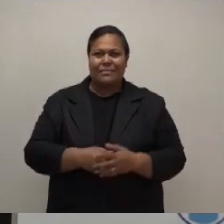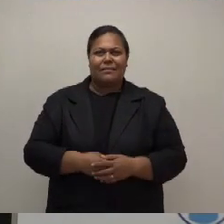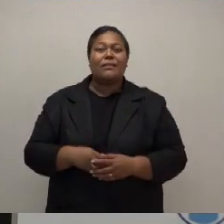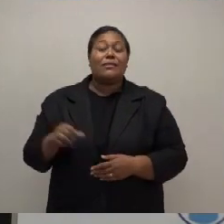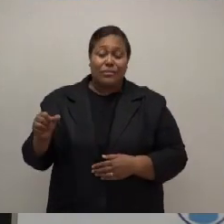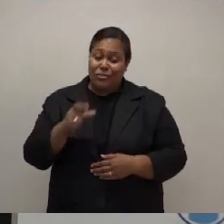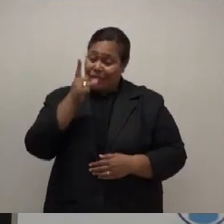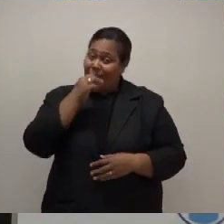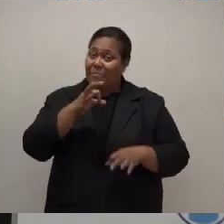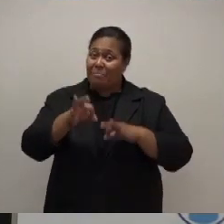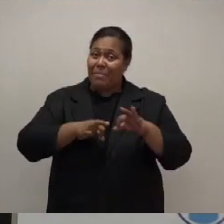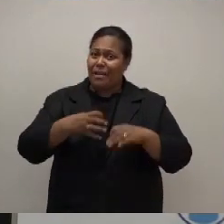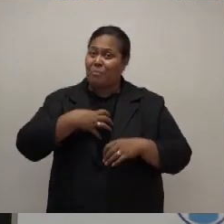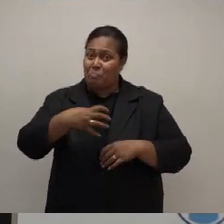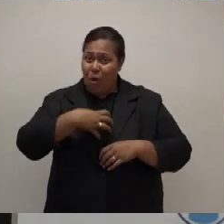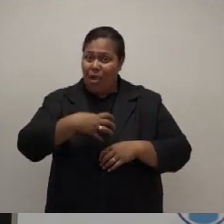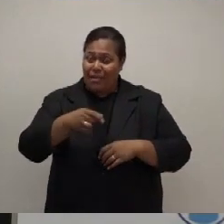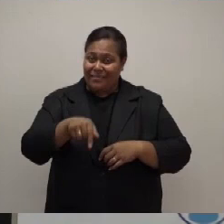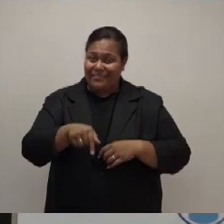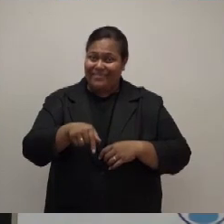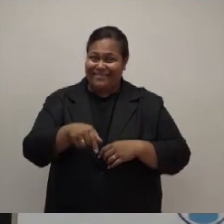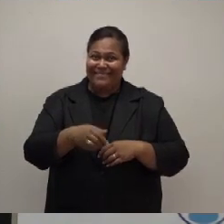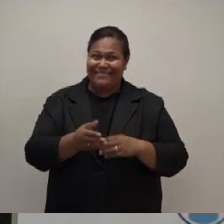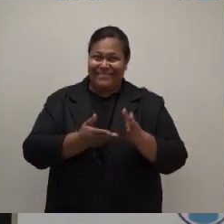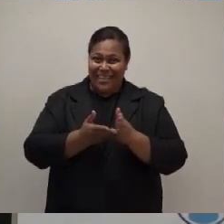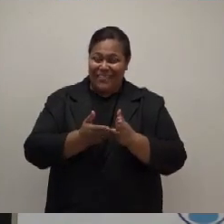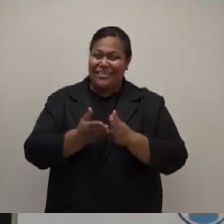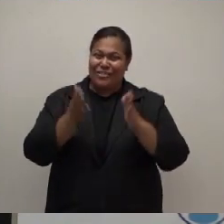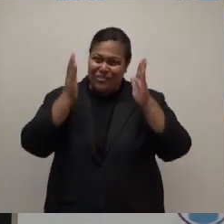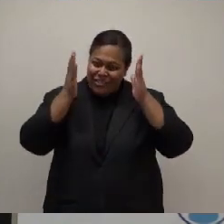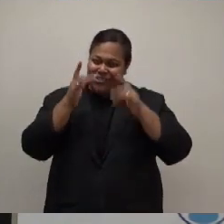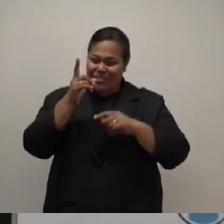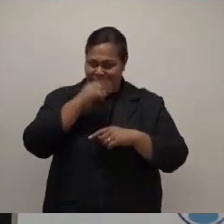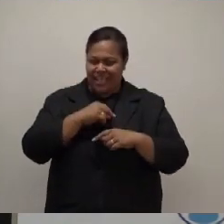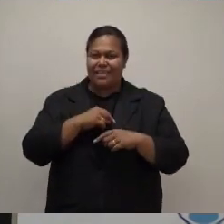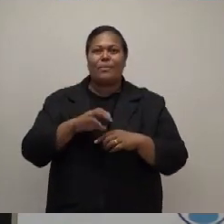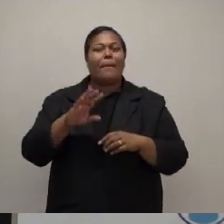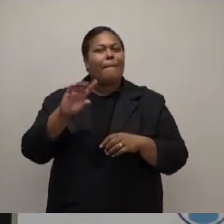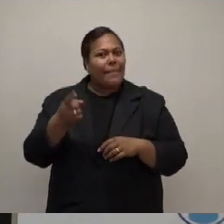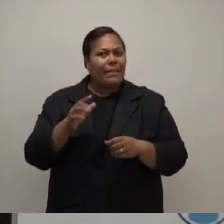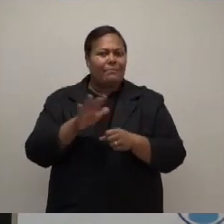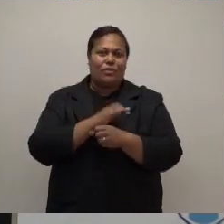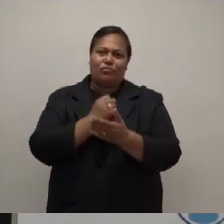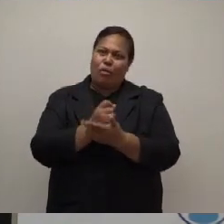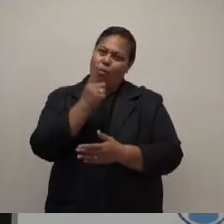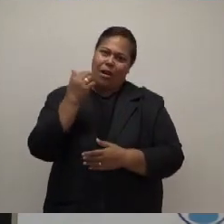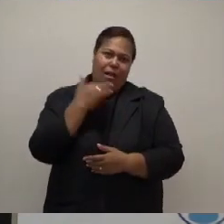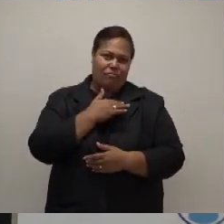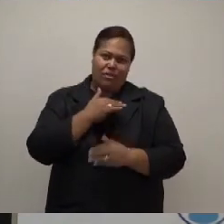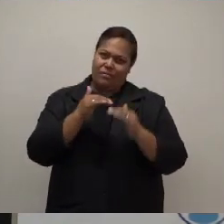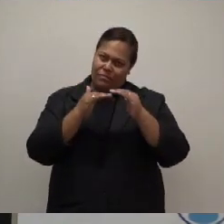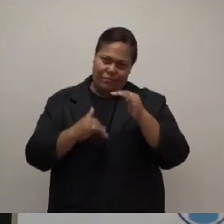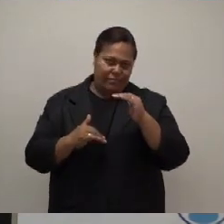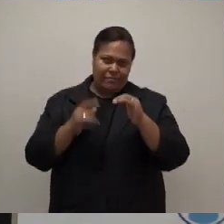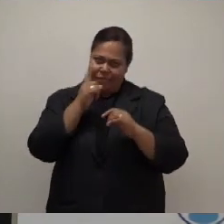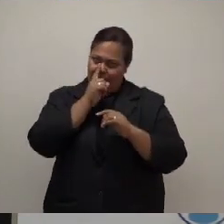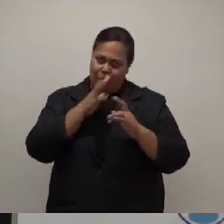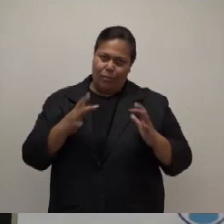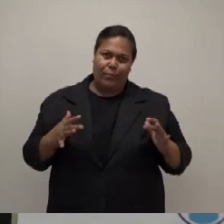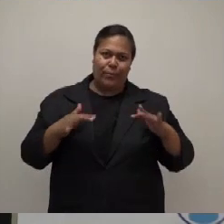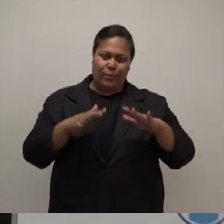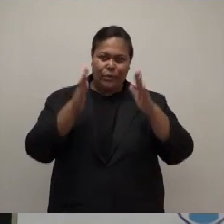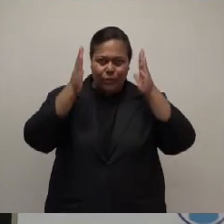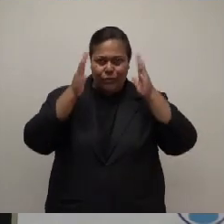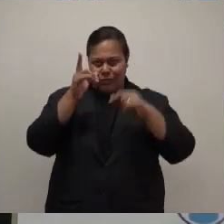services to ensure adherence to the 100% limit. And please, as the world continues to grapple with